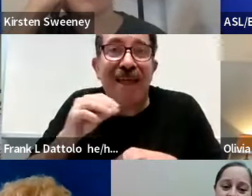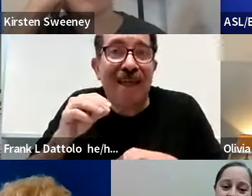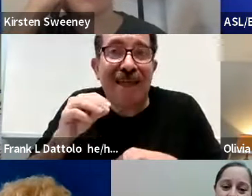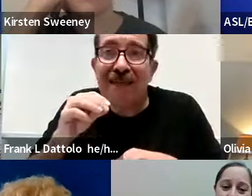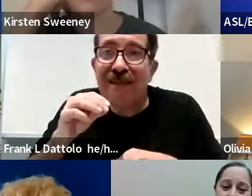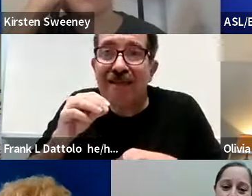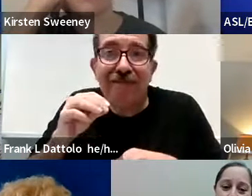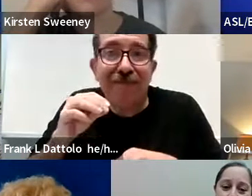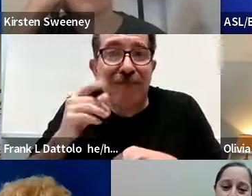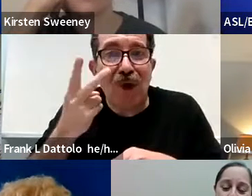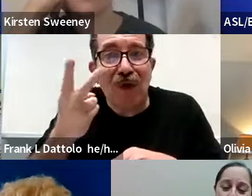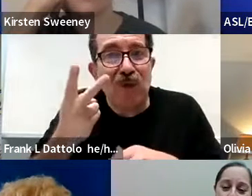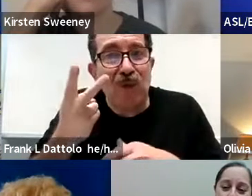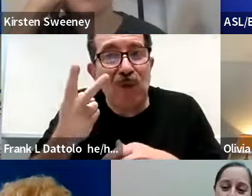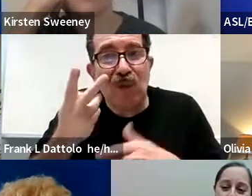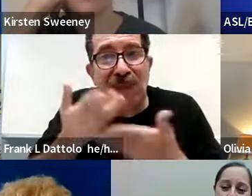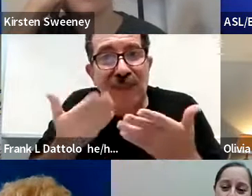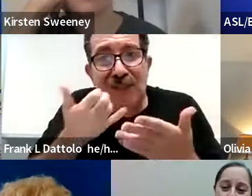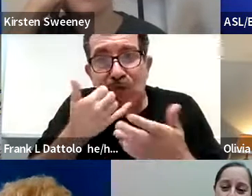They gave me a device,